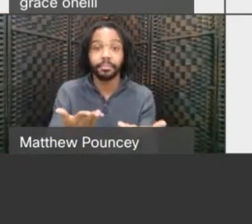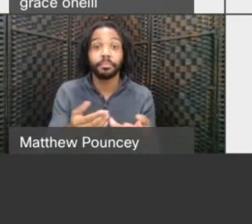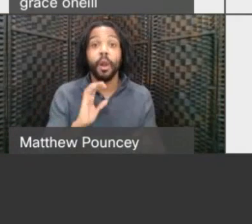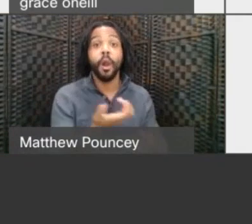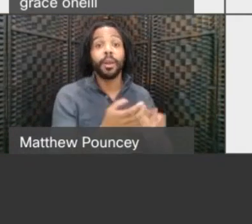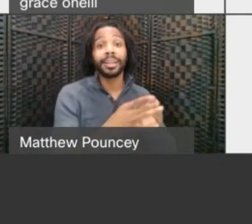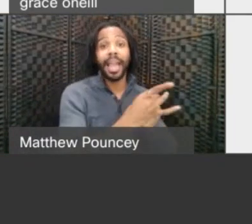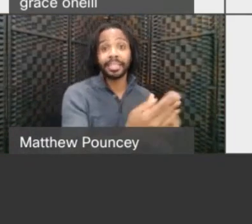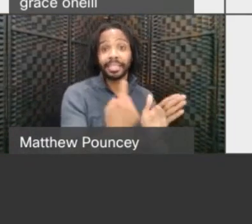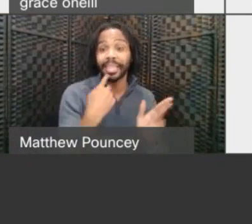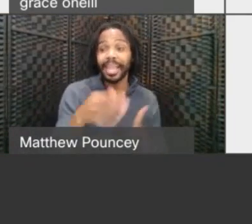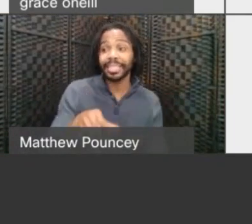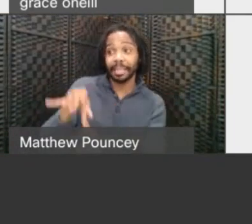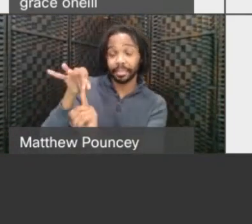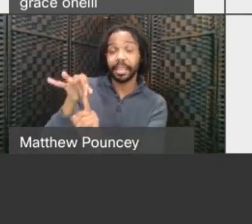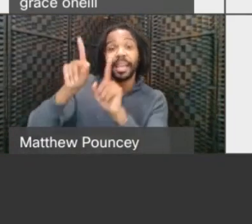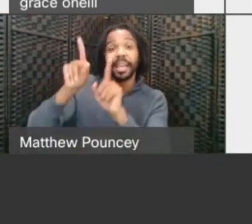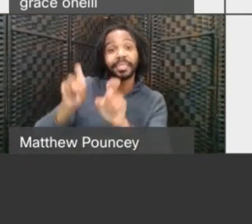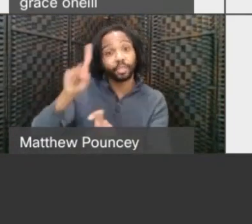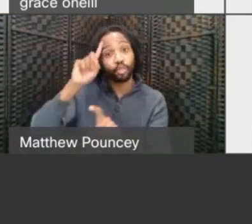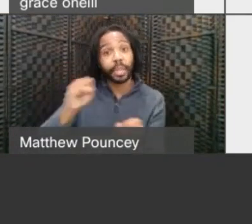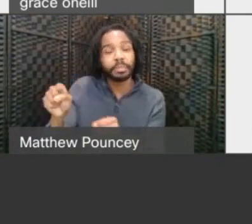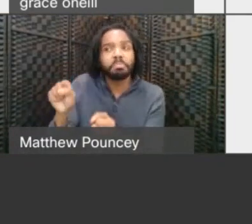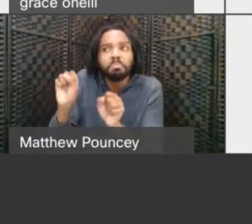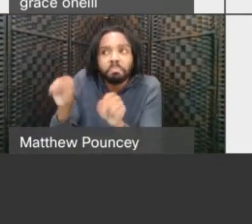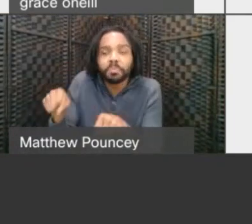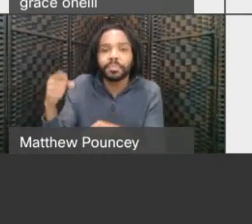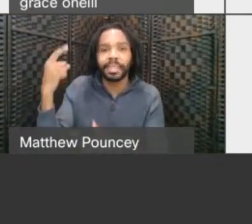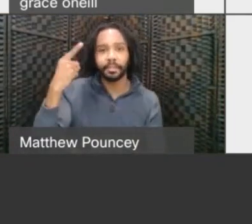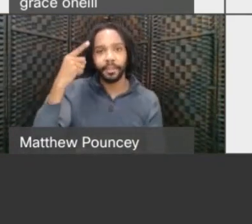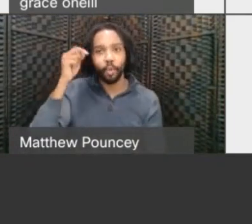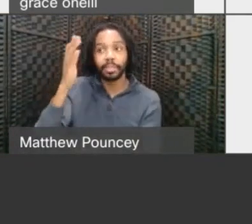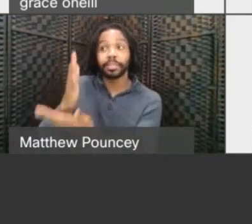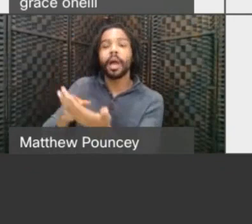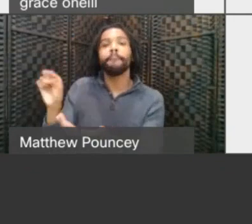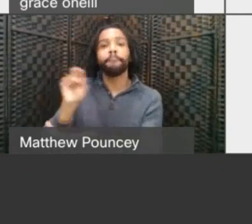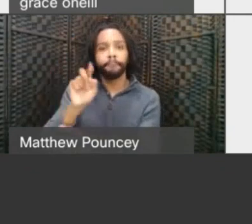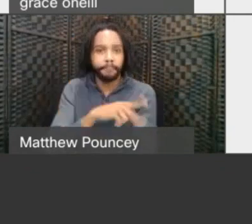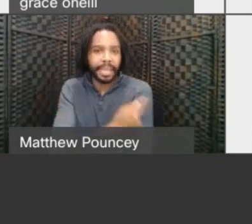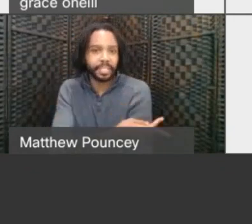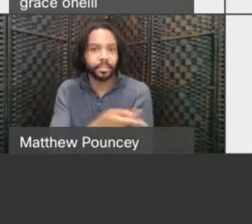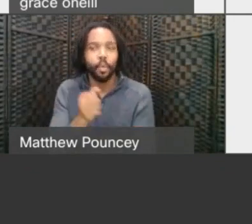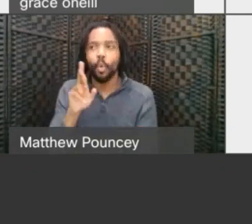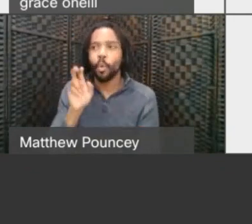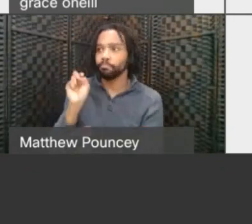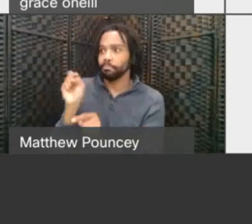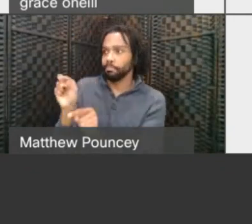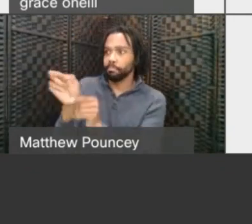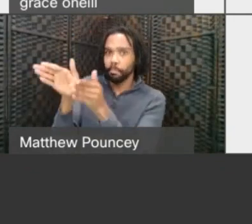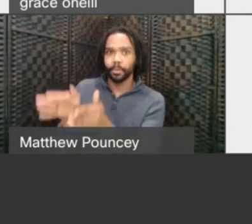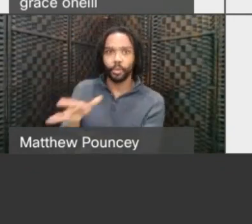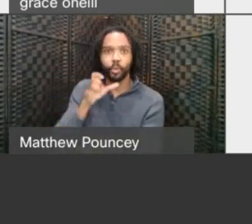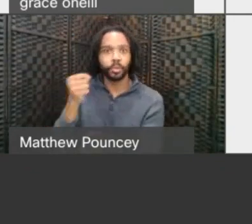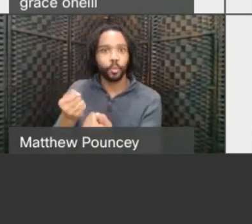exception, a test-based strategy may be considered for some patients, or in this case, persons supported, who are